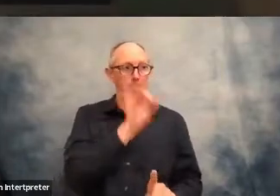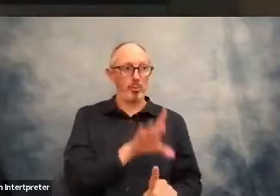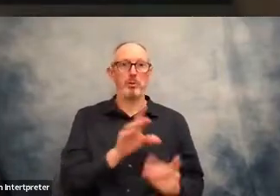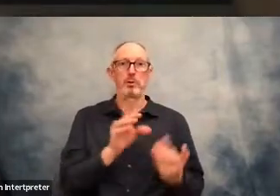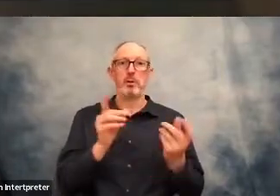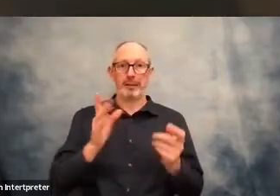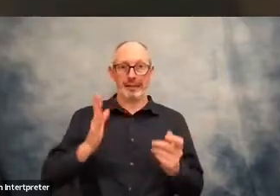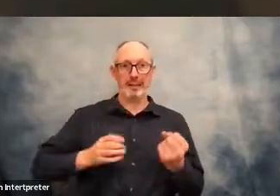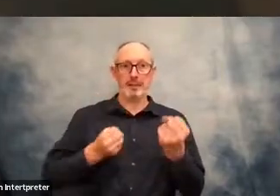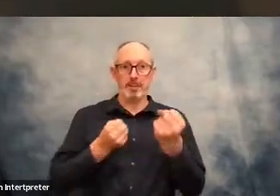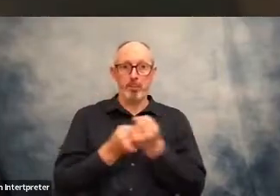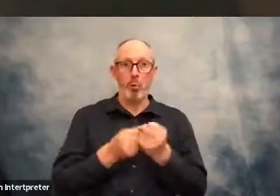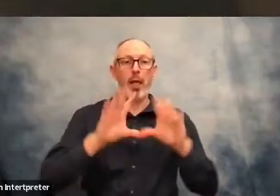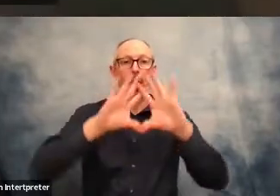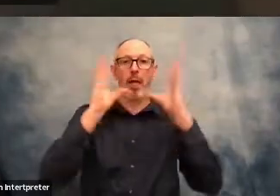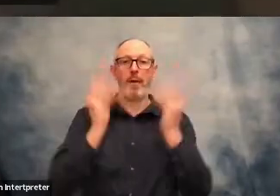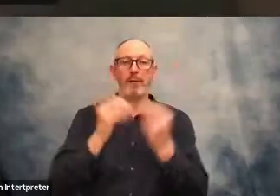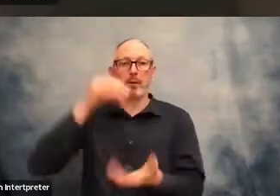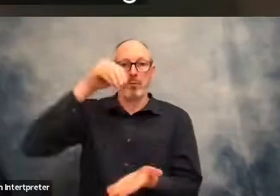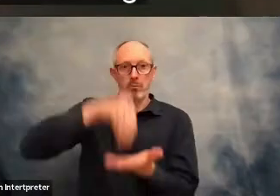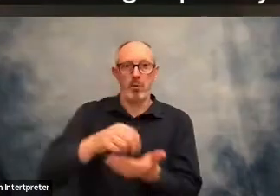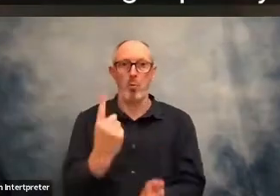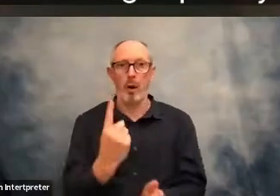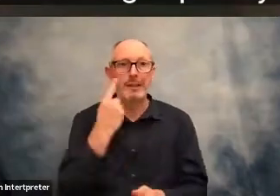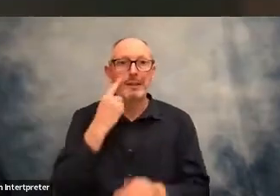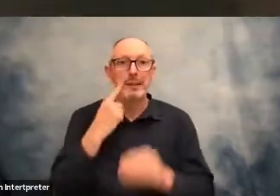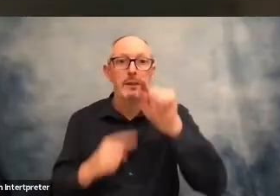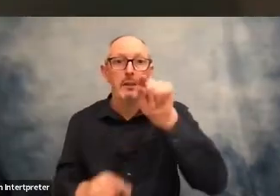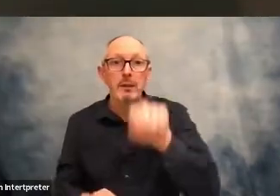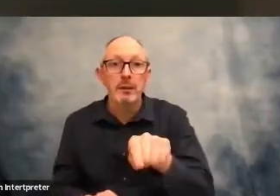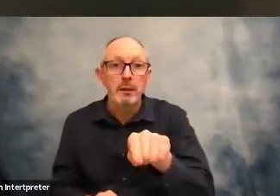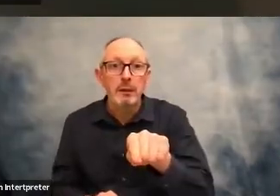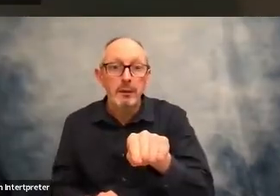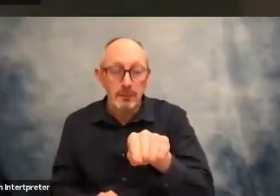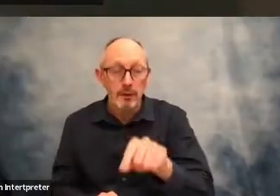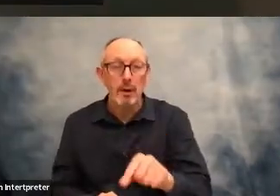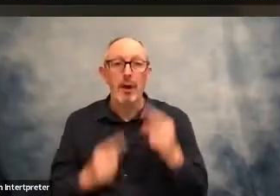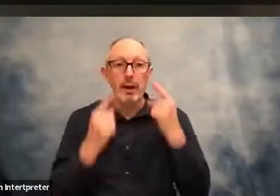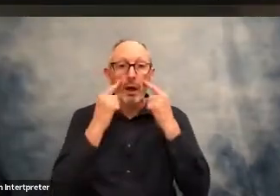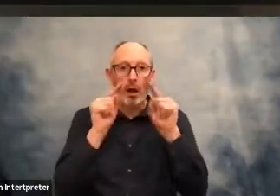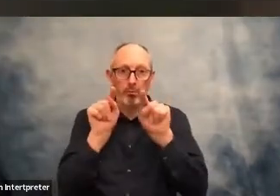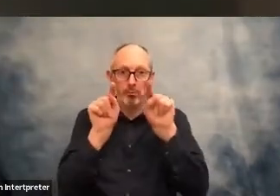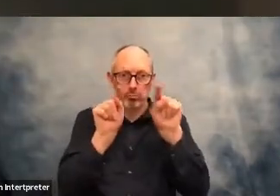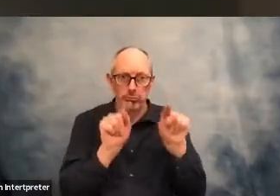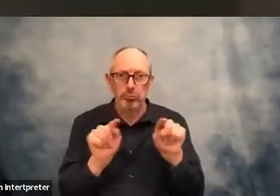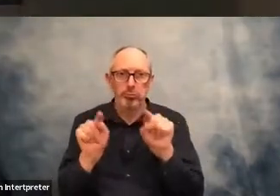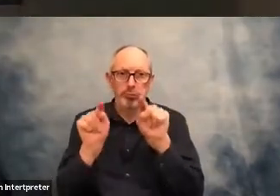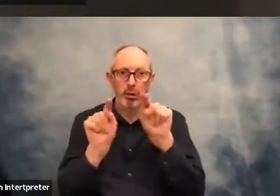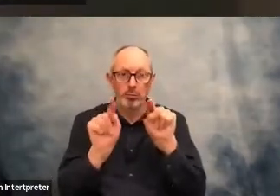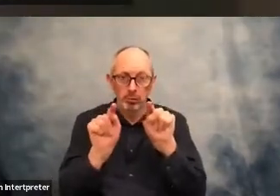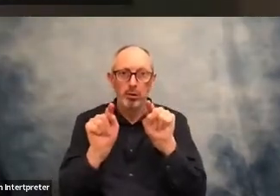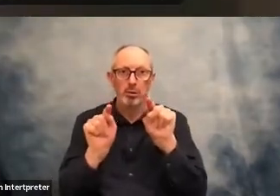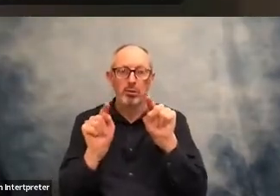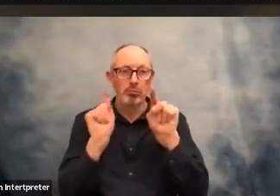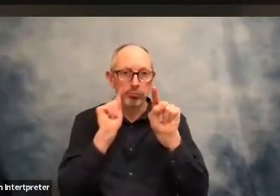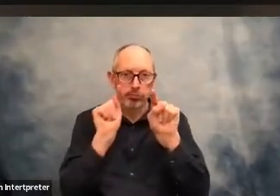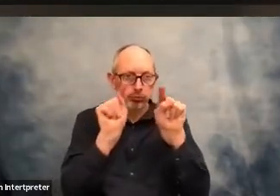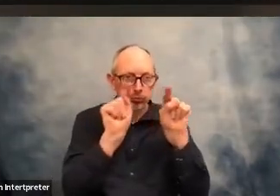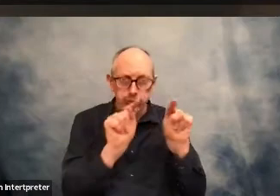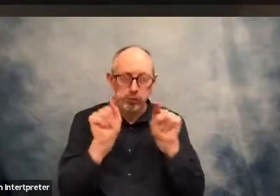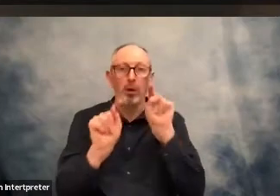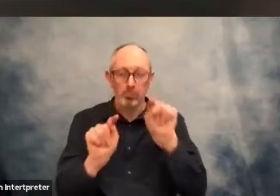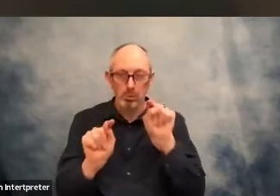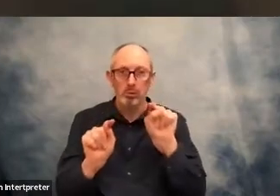all into the one place. Here's Gabriel using Squidly's eye gaze to choose and communicate inside the session and on his